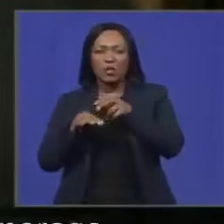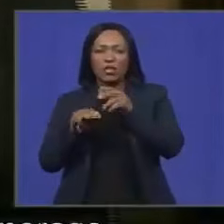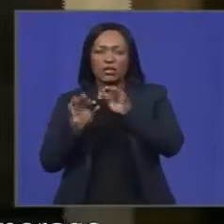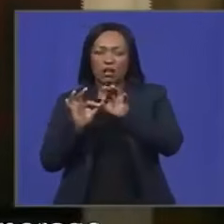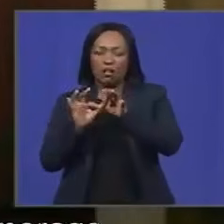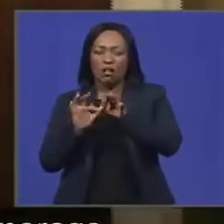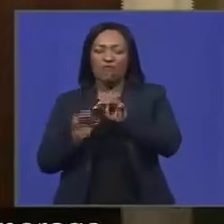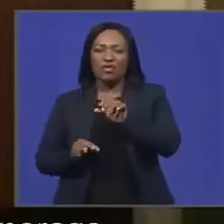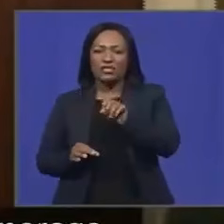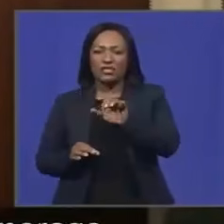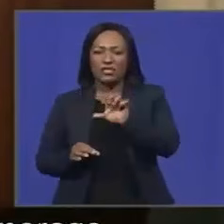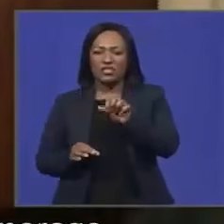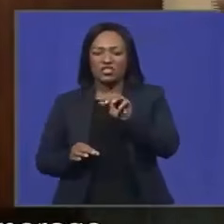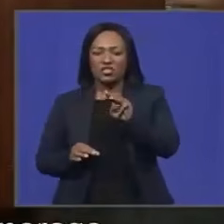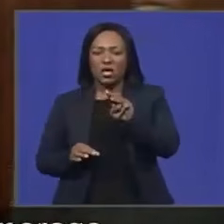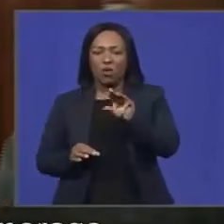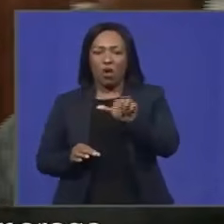setšhitšhewa.